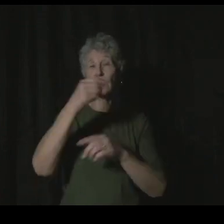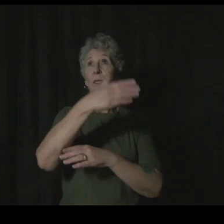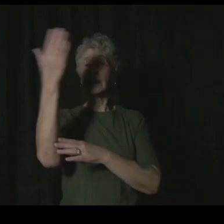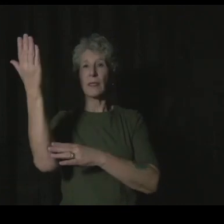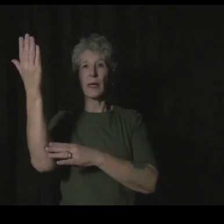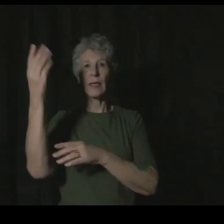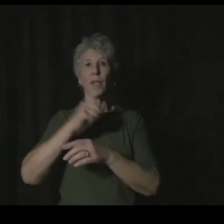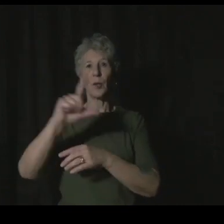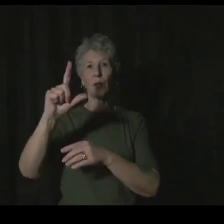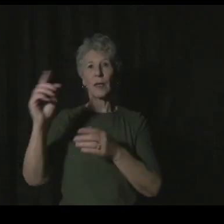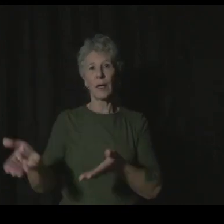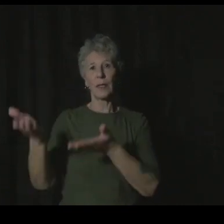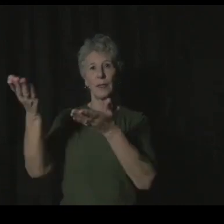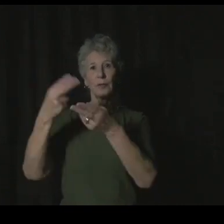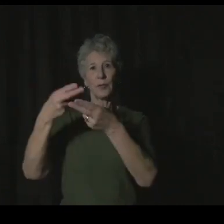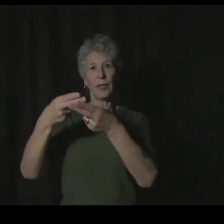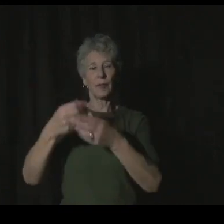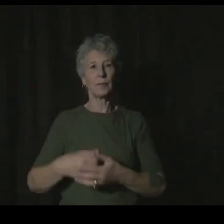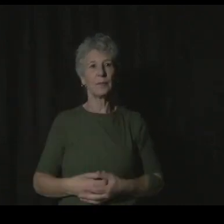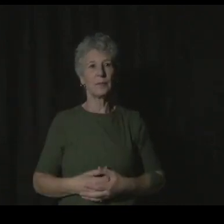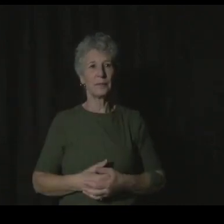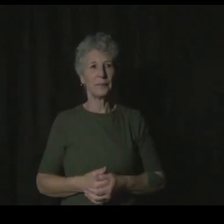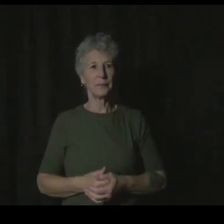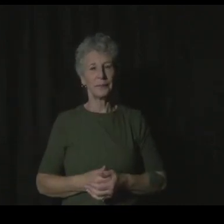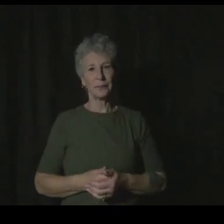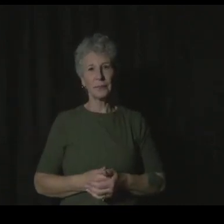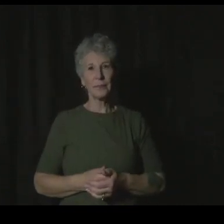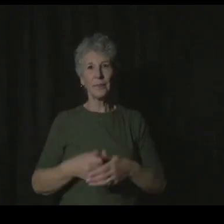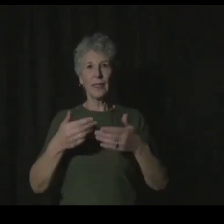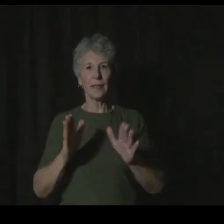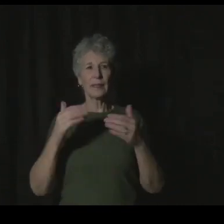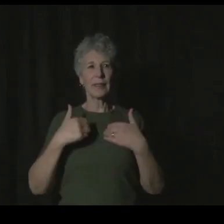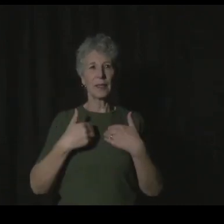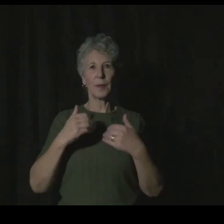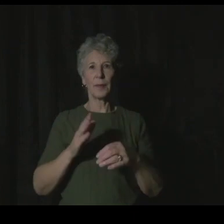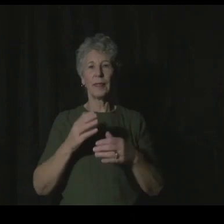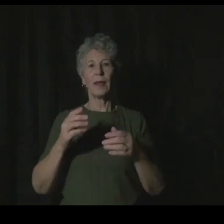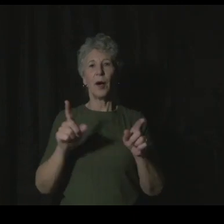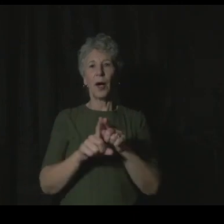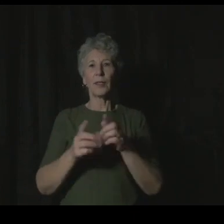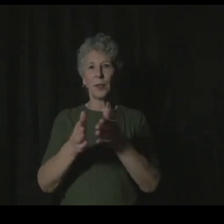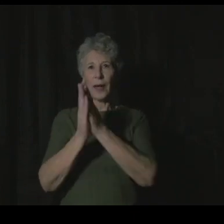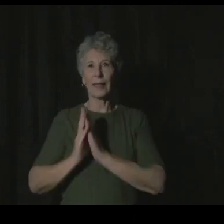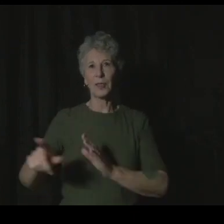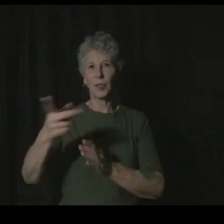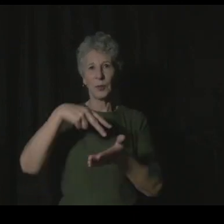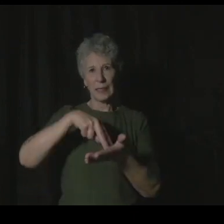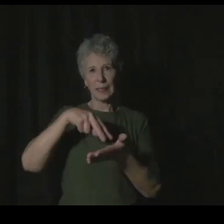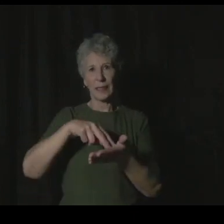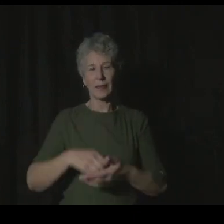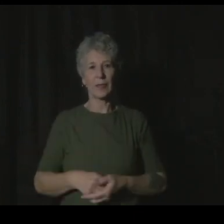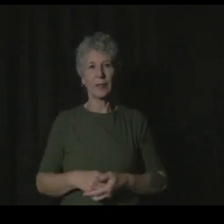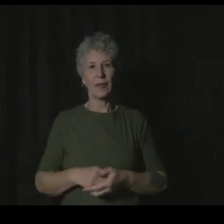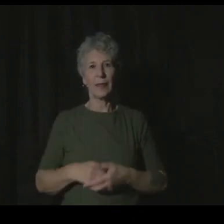sky, Lord, I lift your name on high. All right. So let's have some fun with this. I'm also going to ask you to stand while we sing this and